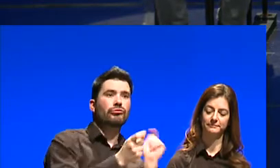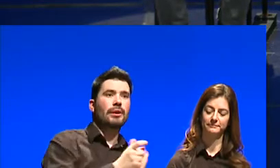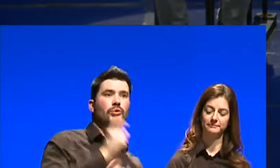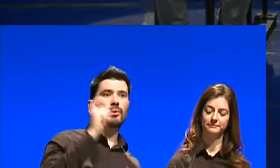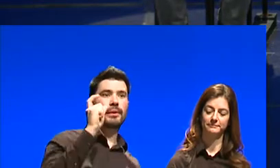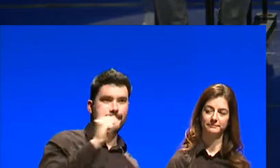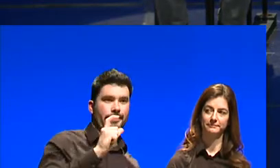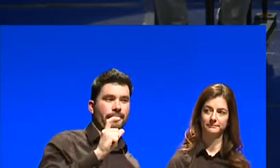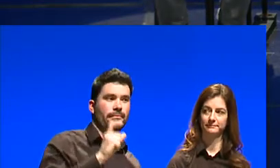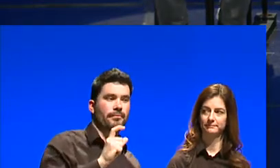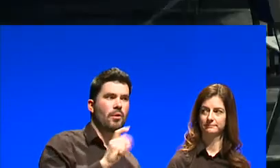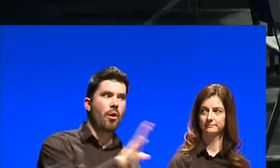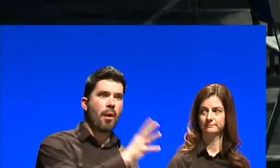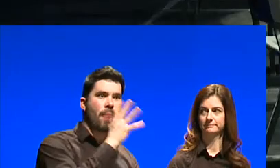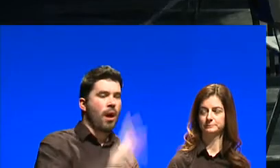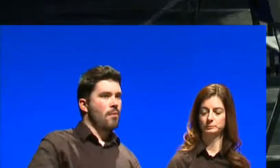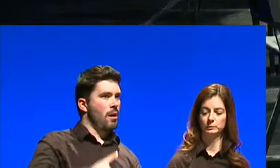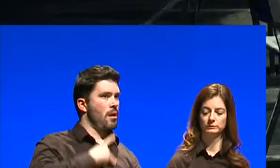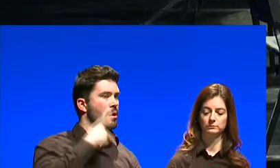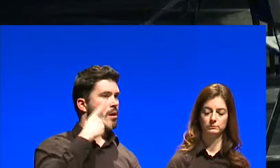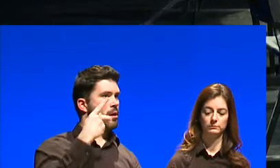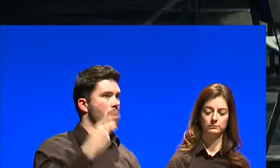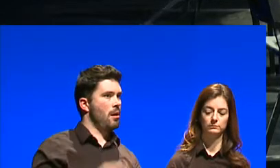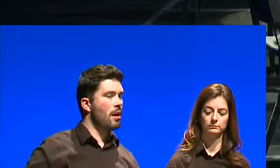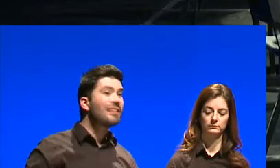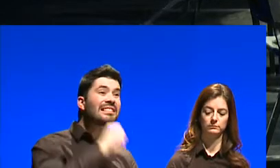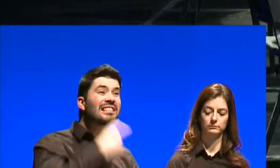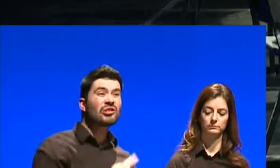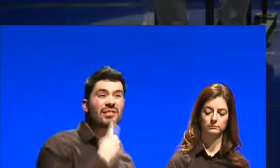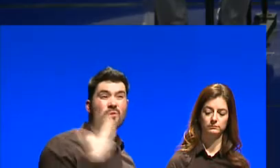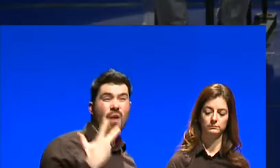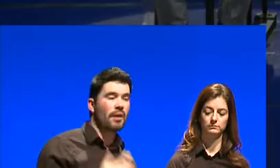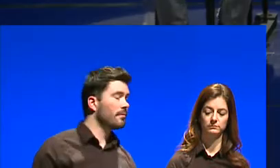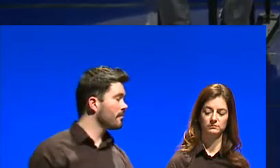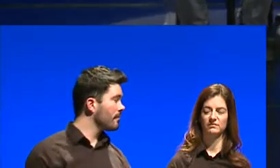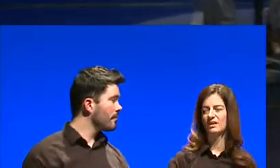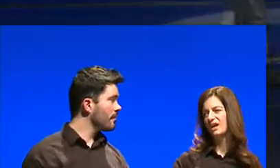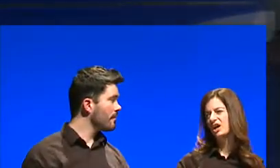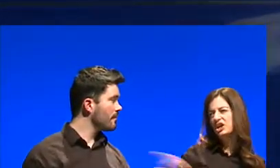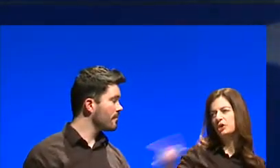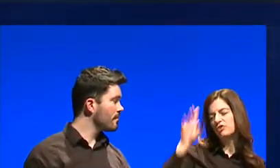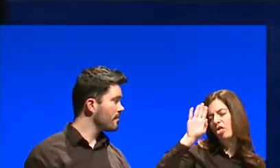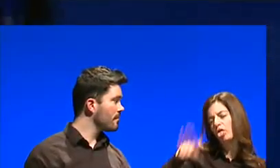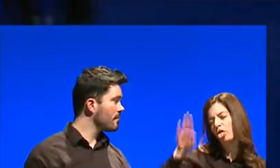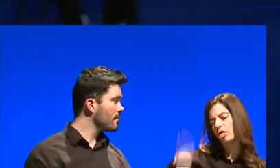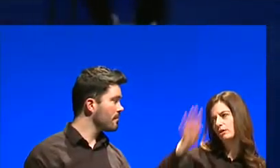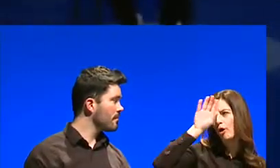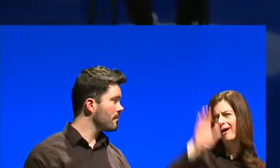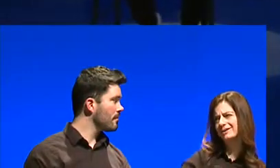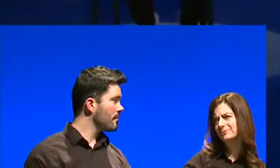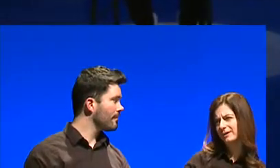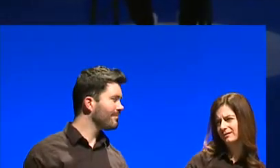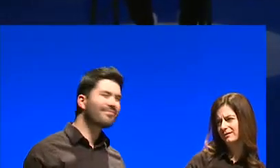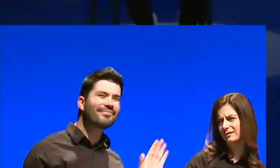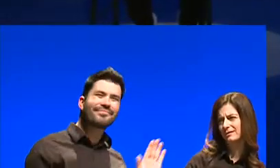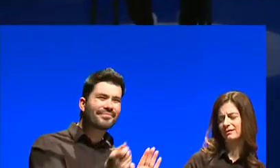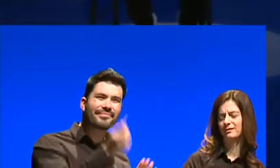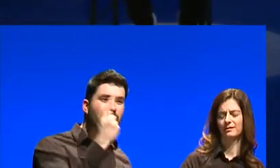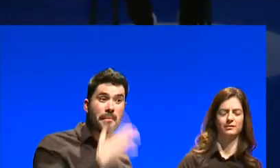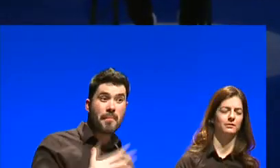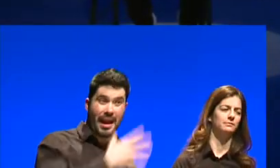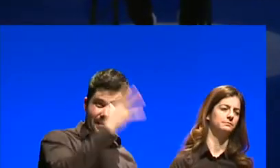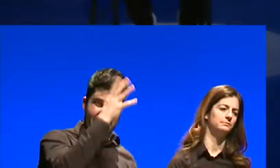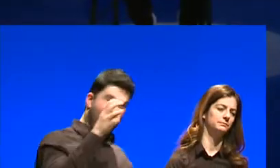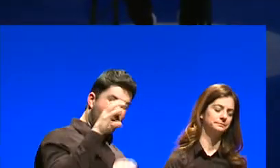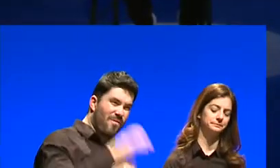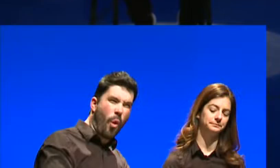old. Her mother is not happy. Her sister says, you're just doing this for your husband. But my father never pressures my